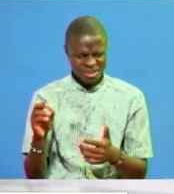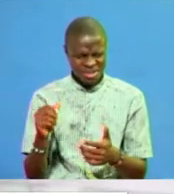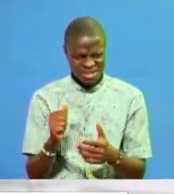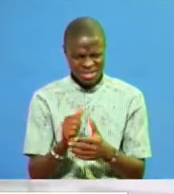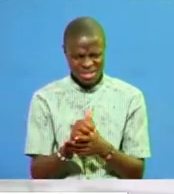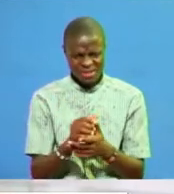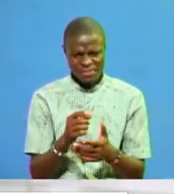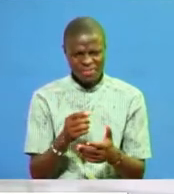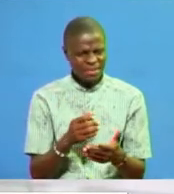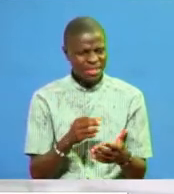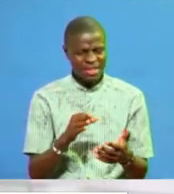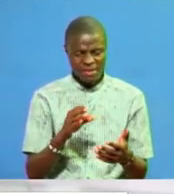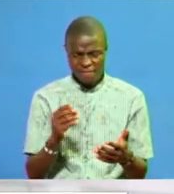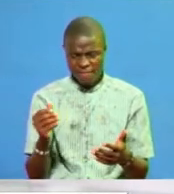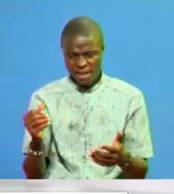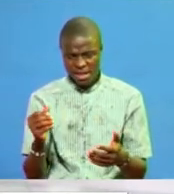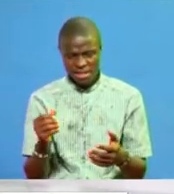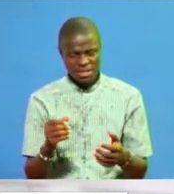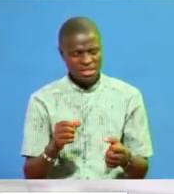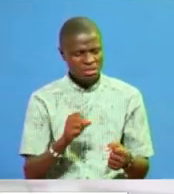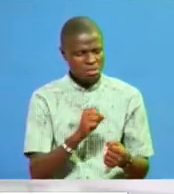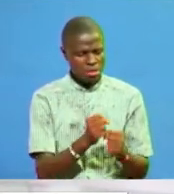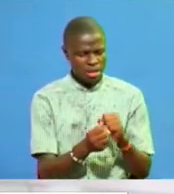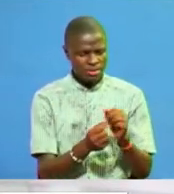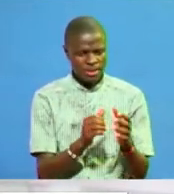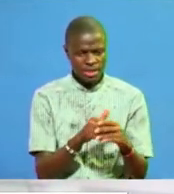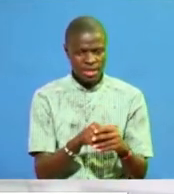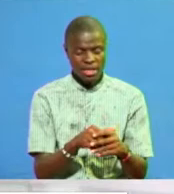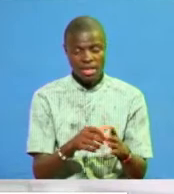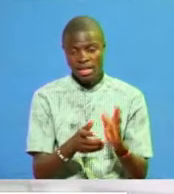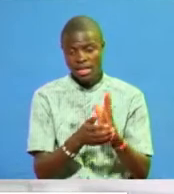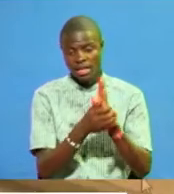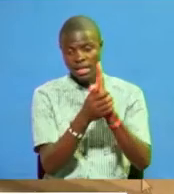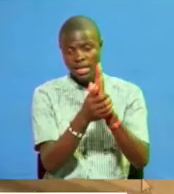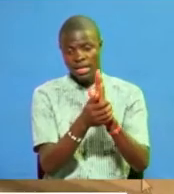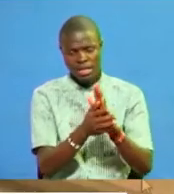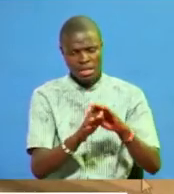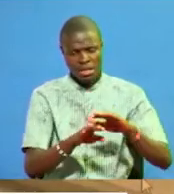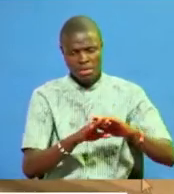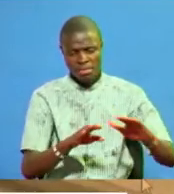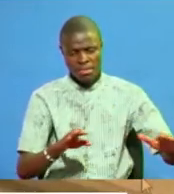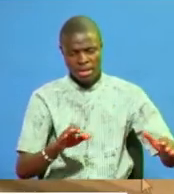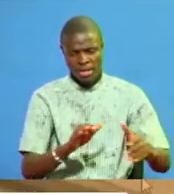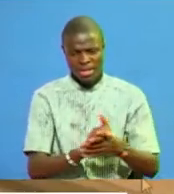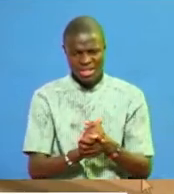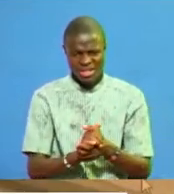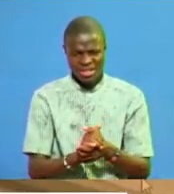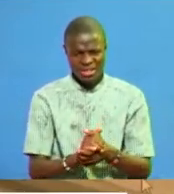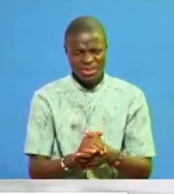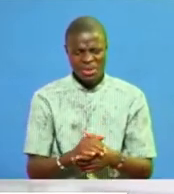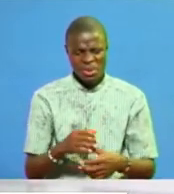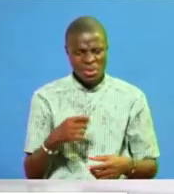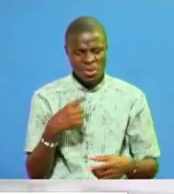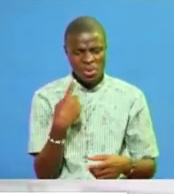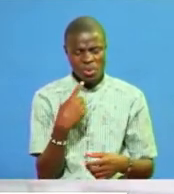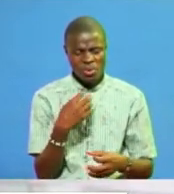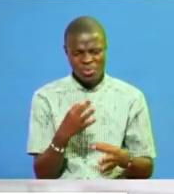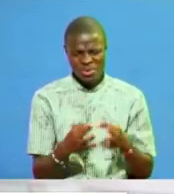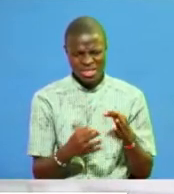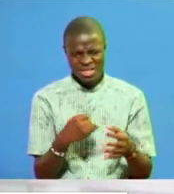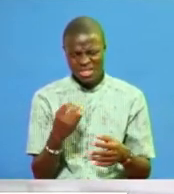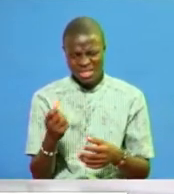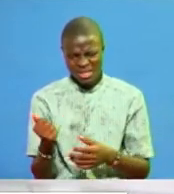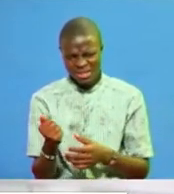Rufus is a finance expert and a lead market analyst at FX Pesa, which is a financial markets brokerage